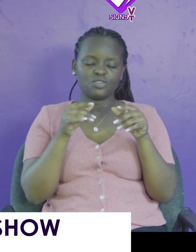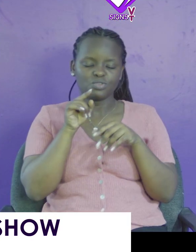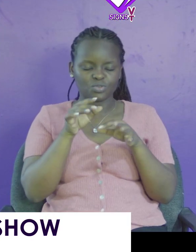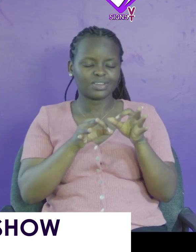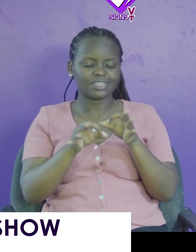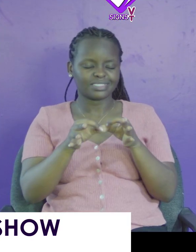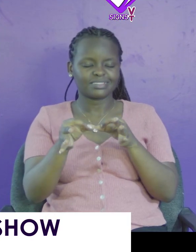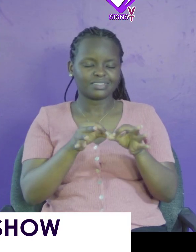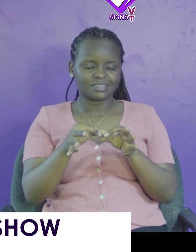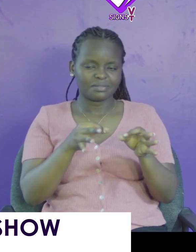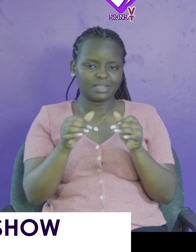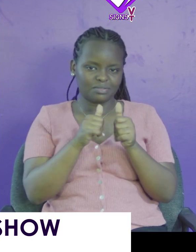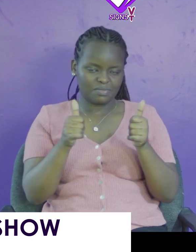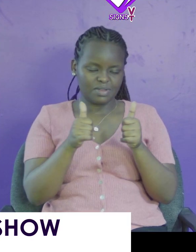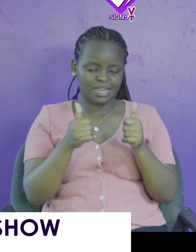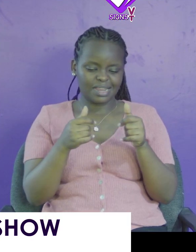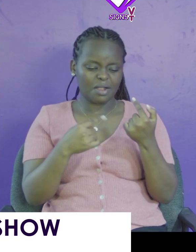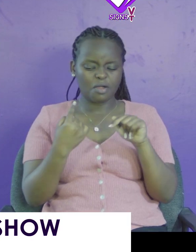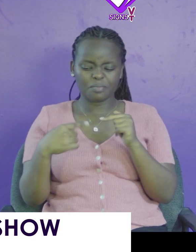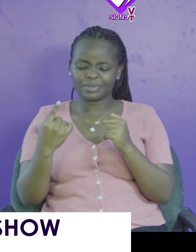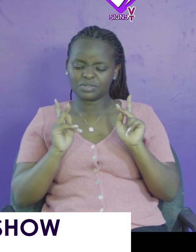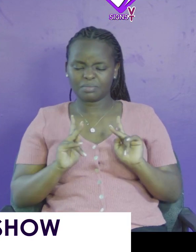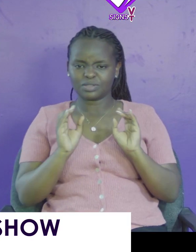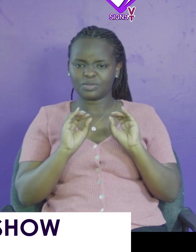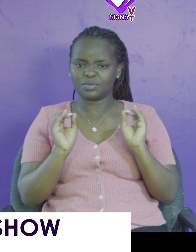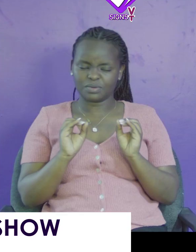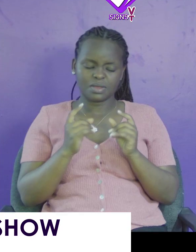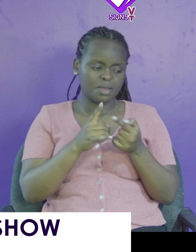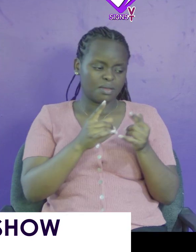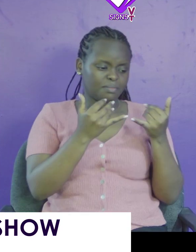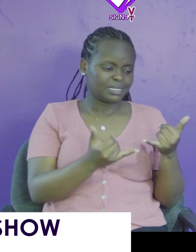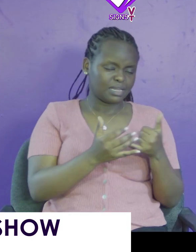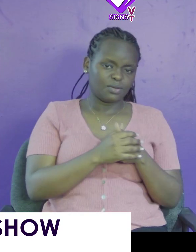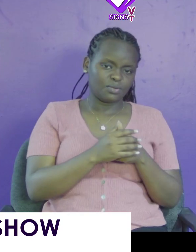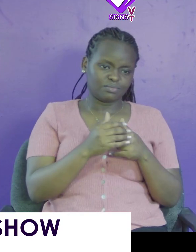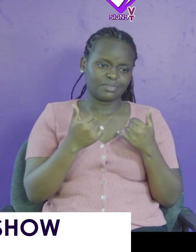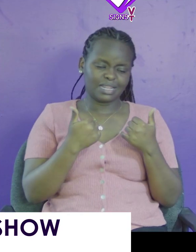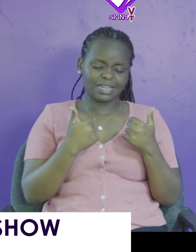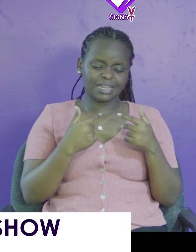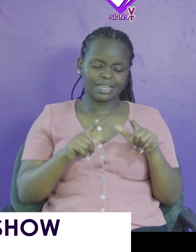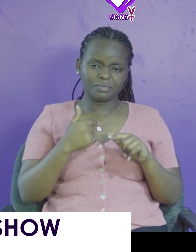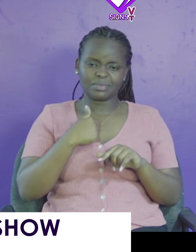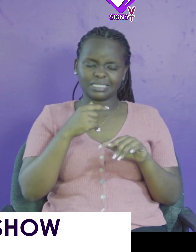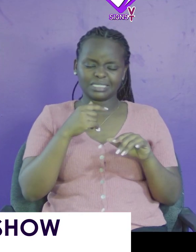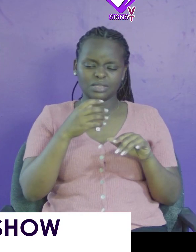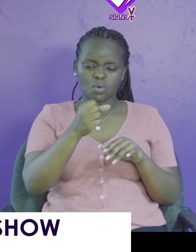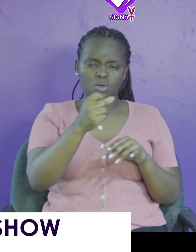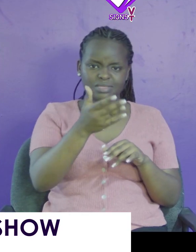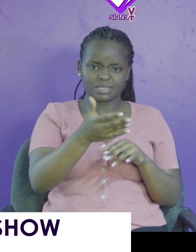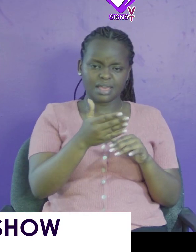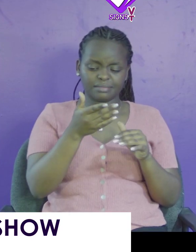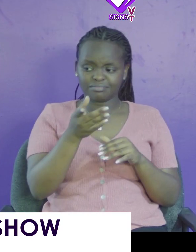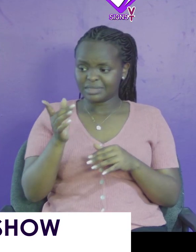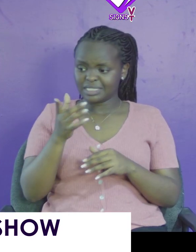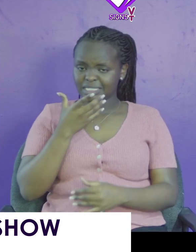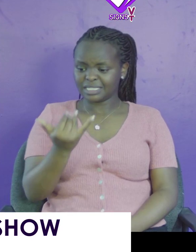point. Don't compete with anyone. But your now, life is your Pastor, life. let me hold you there. Yes. Right now, these young